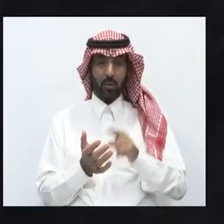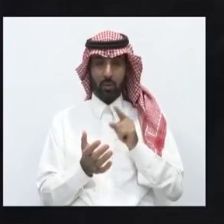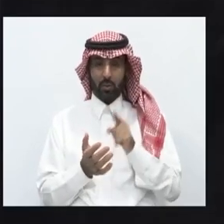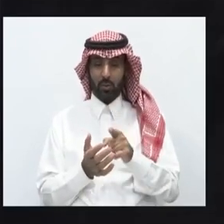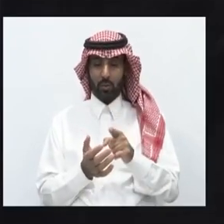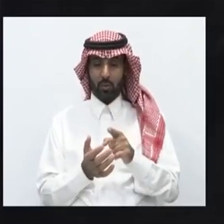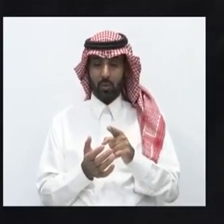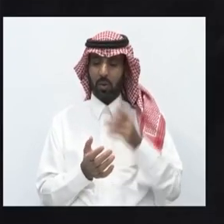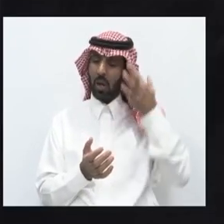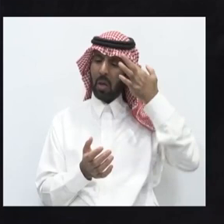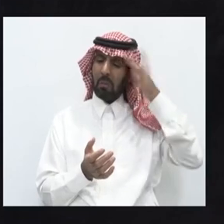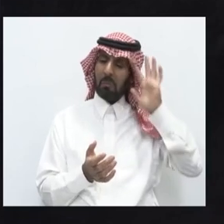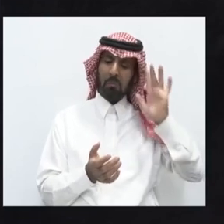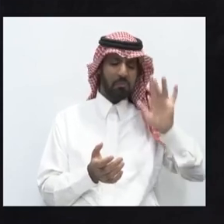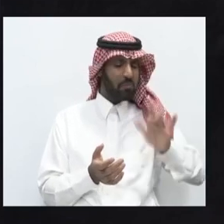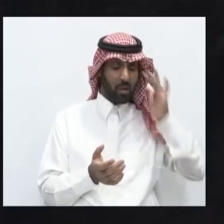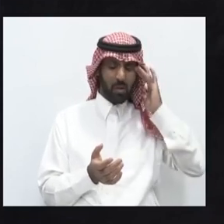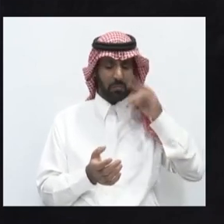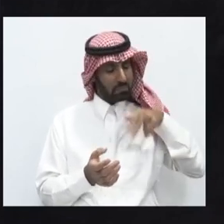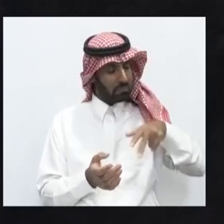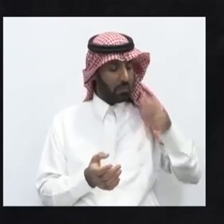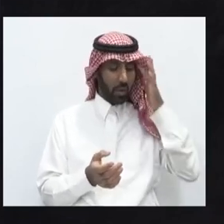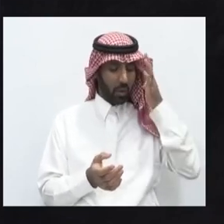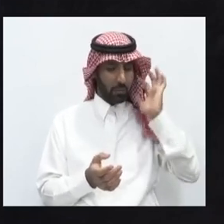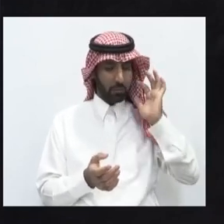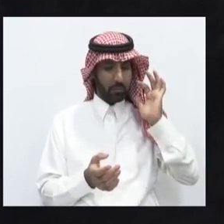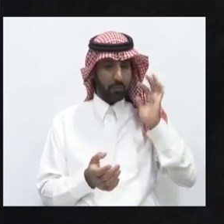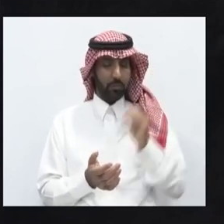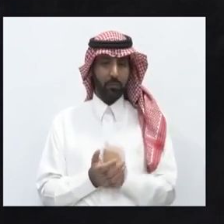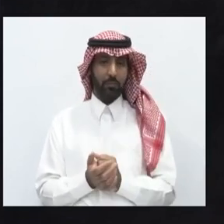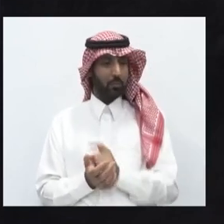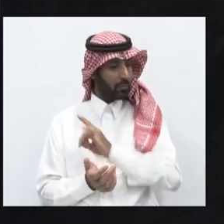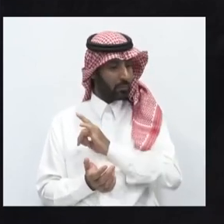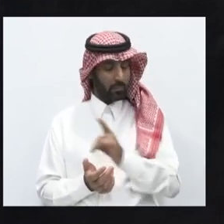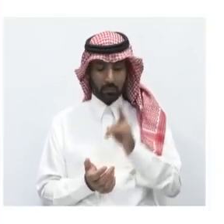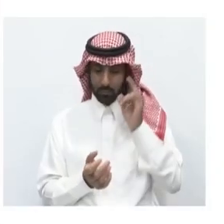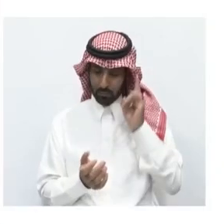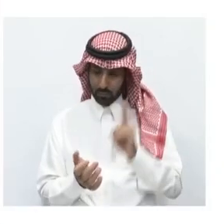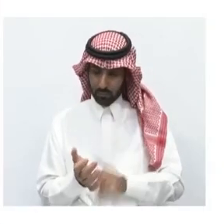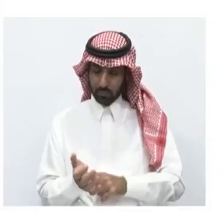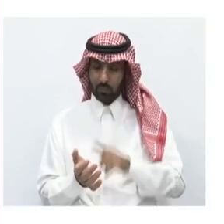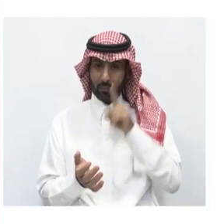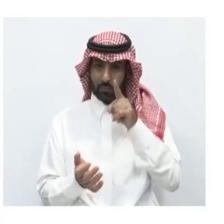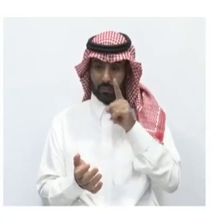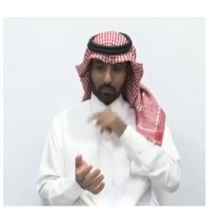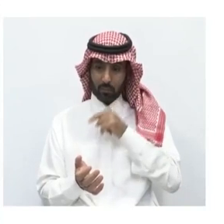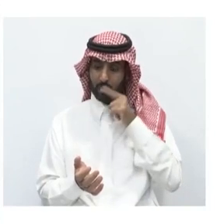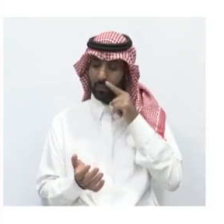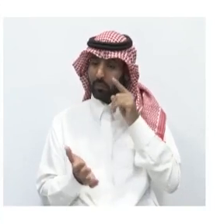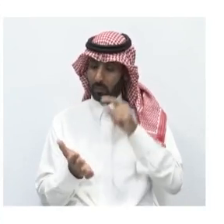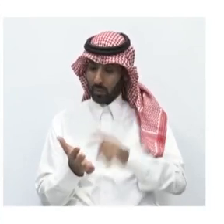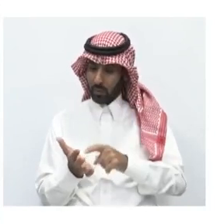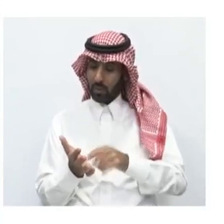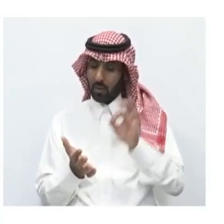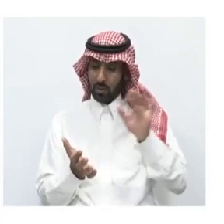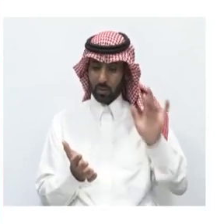seat, or you can just sit anywhere? So, of course, you have to sit in the seat that you have booked